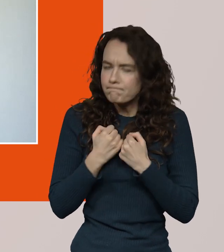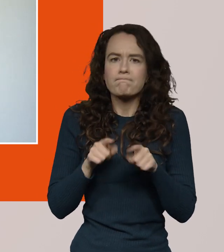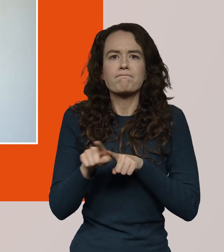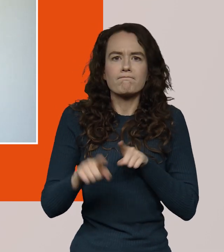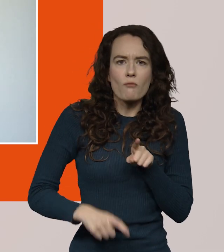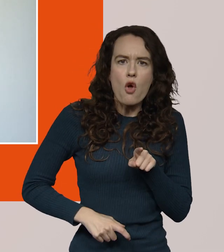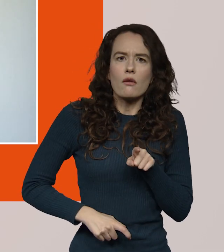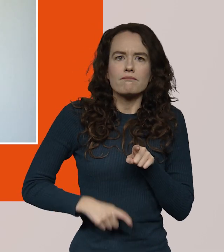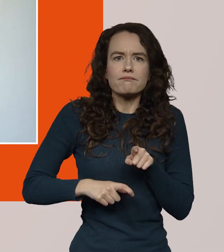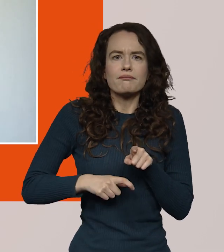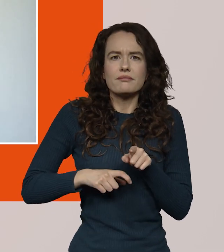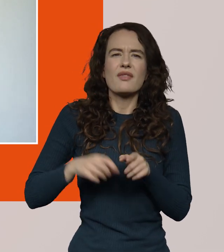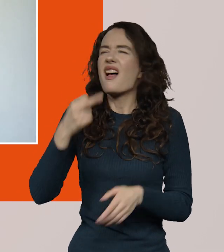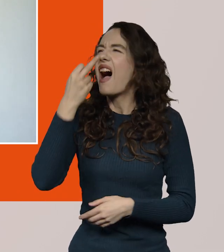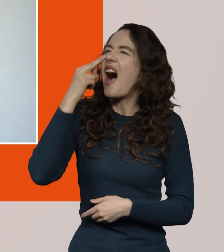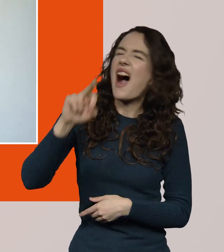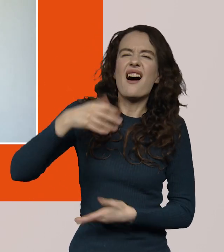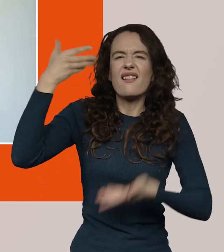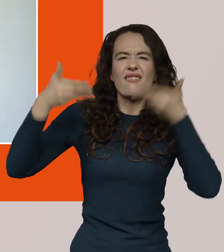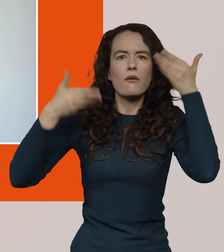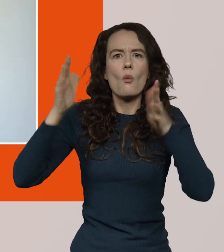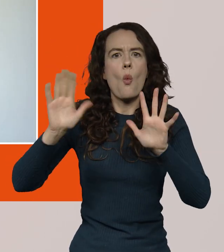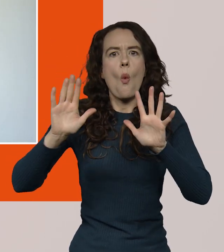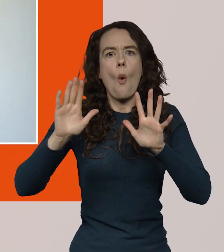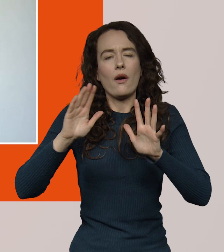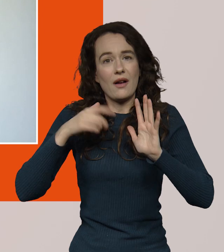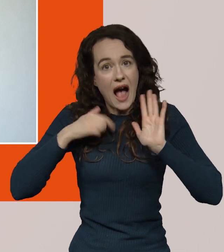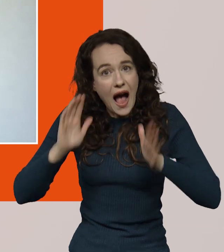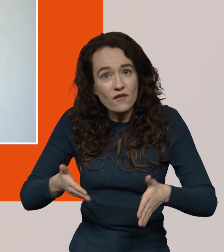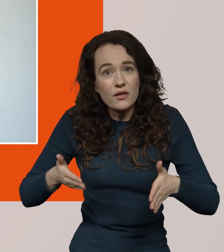realized one of my goals is get better at drawing stars.